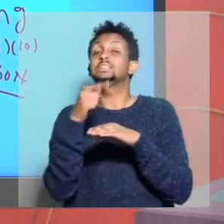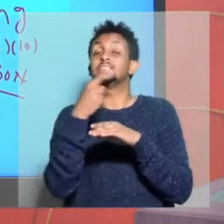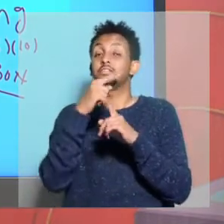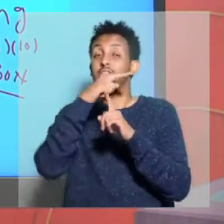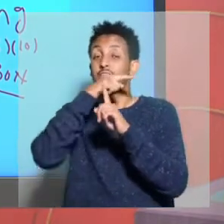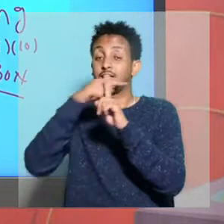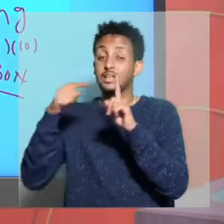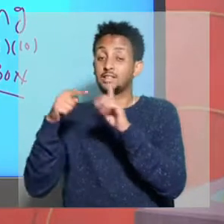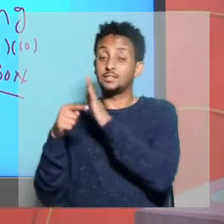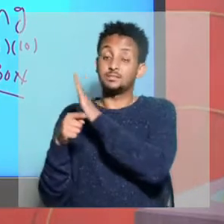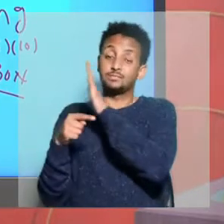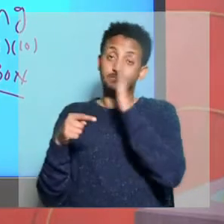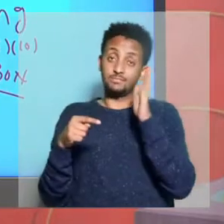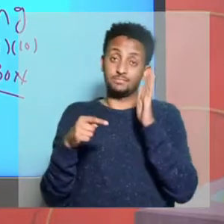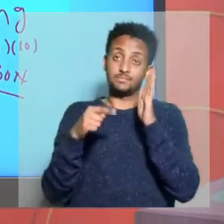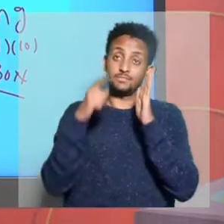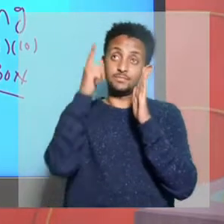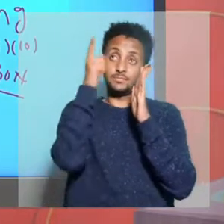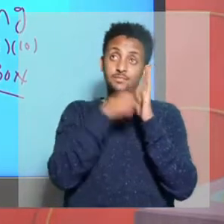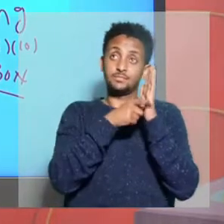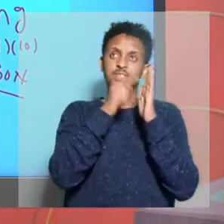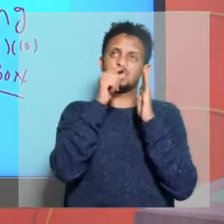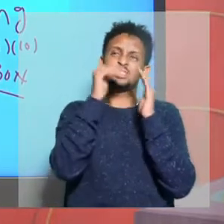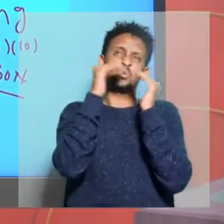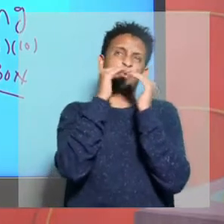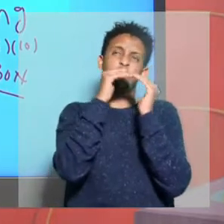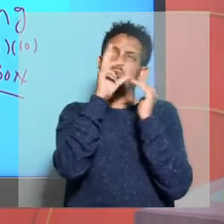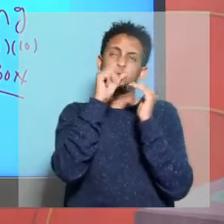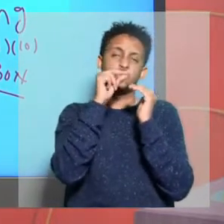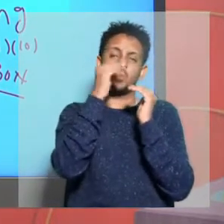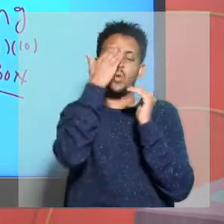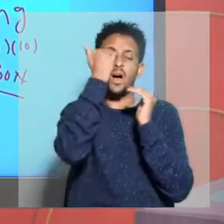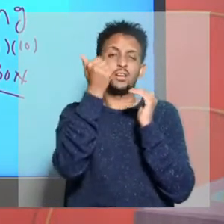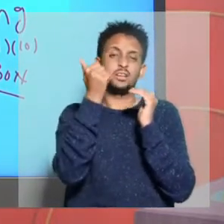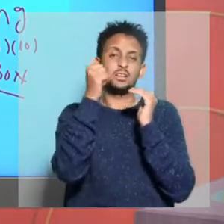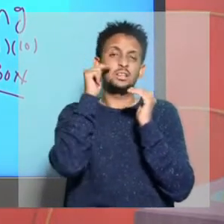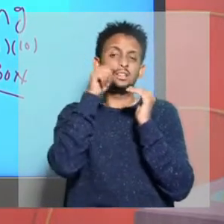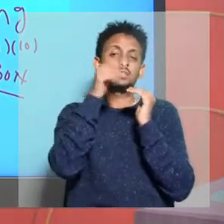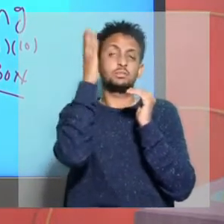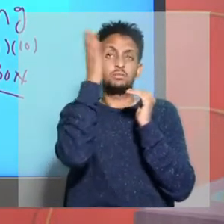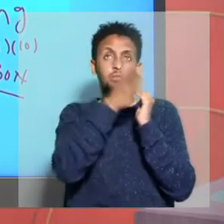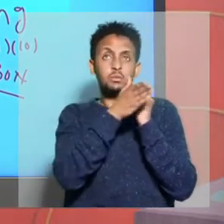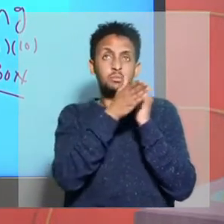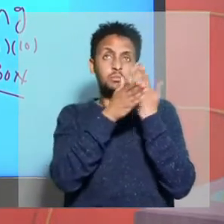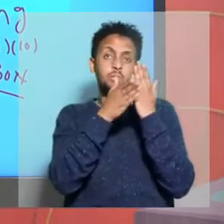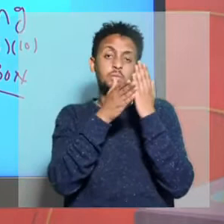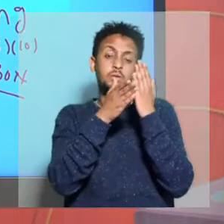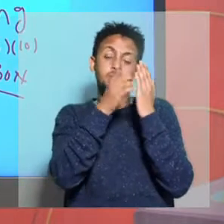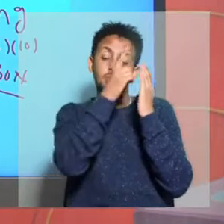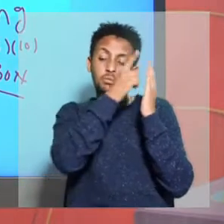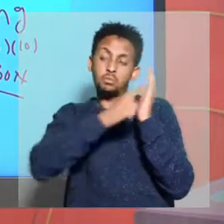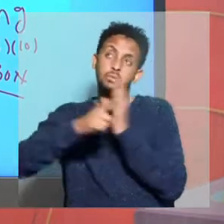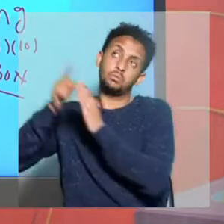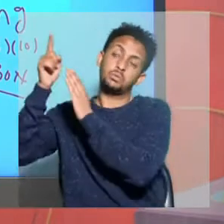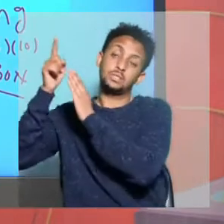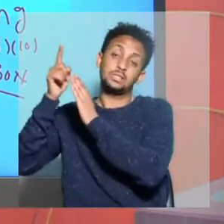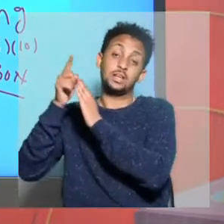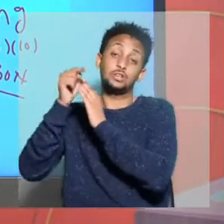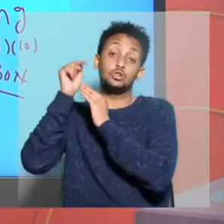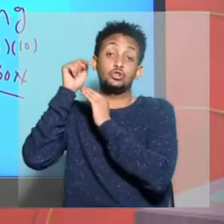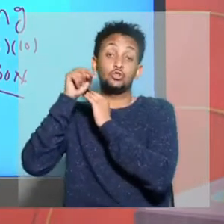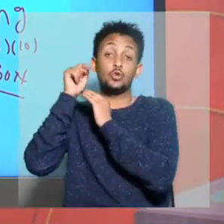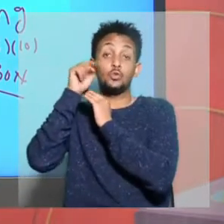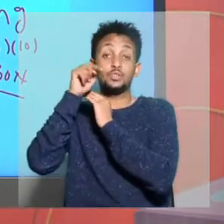cut here, this object cannot stay in equilibrium. Why? If you carry it, it will move to that side.